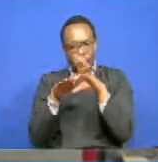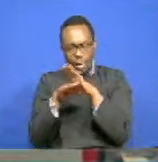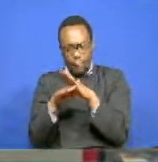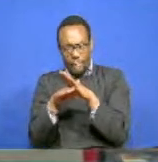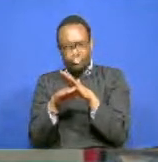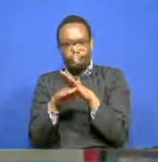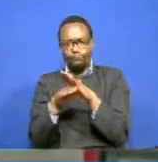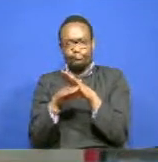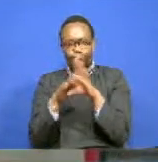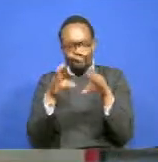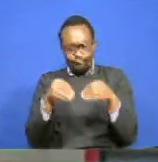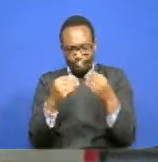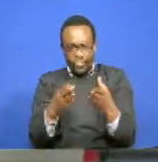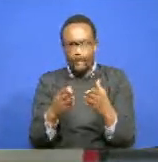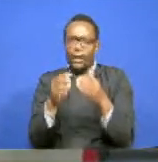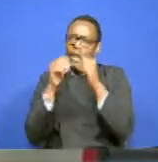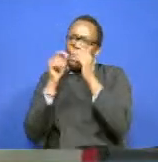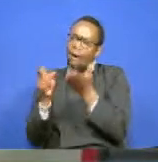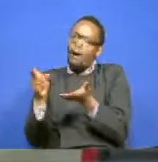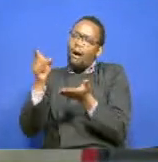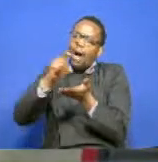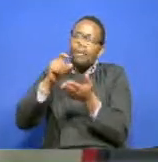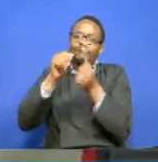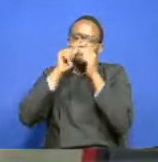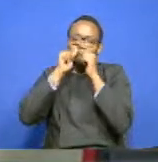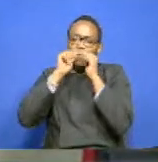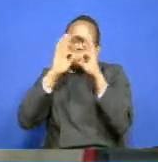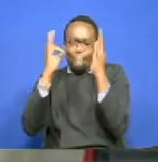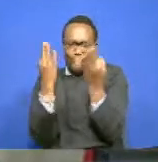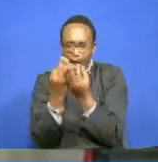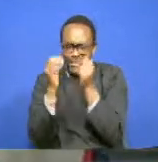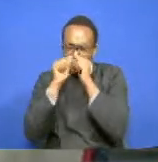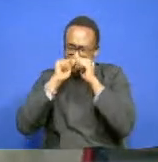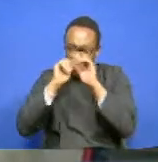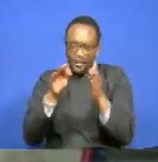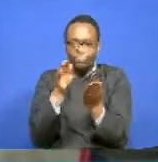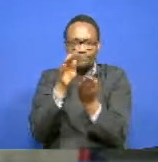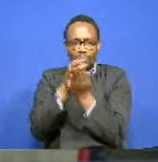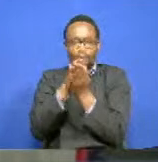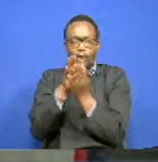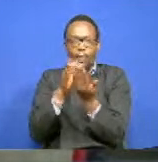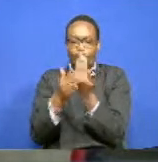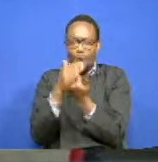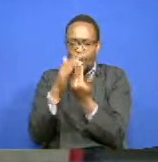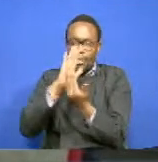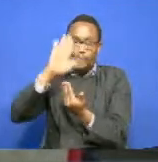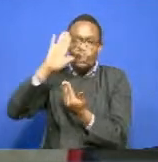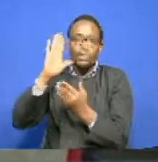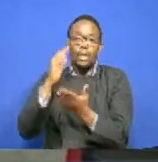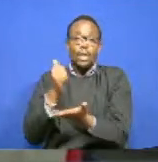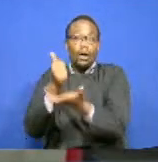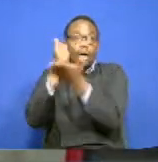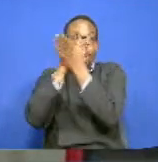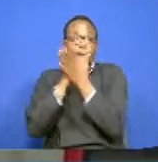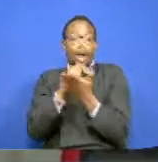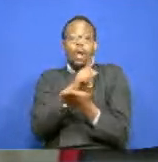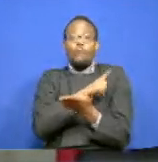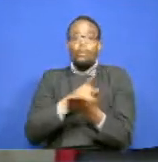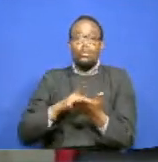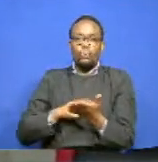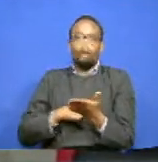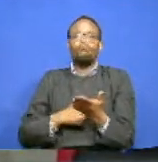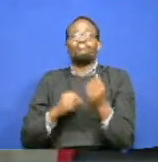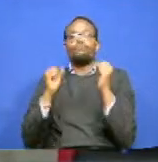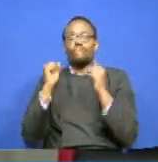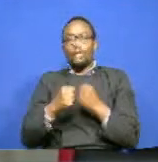them and bless them with members of their family and keep them under your care and help us, Lord, to be